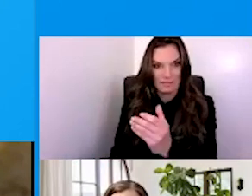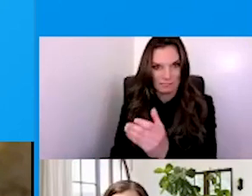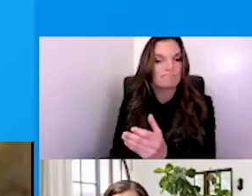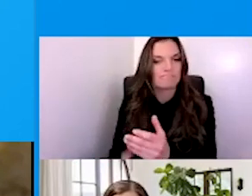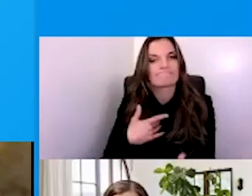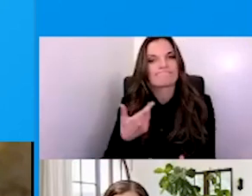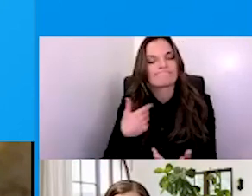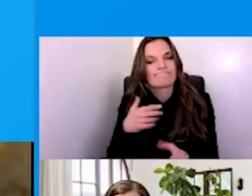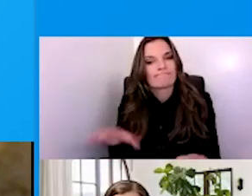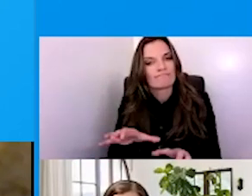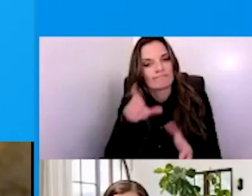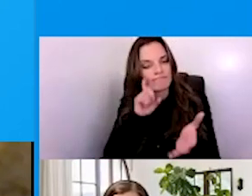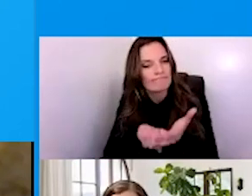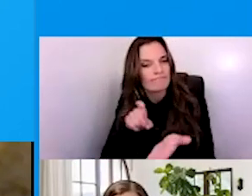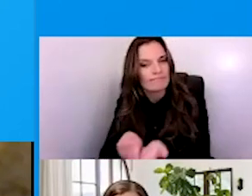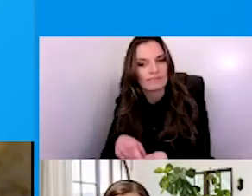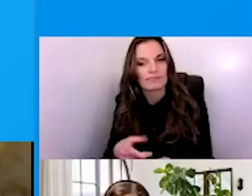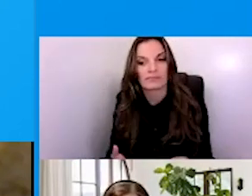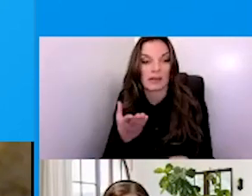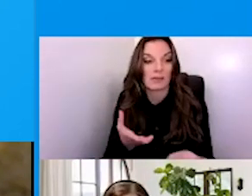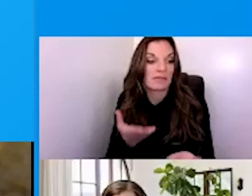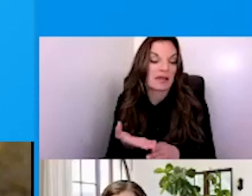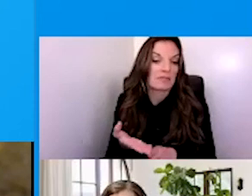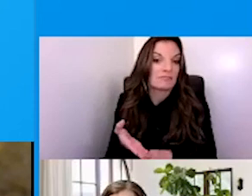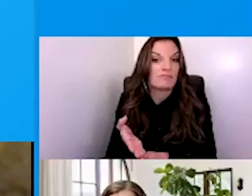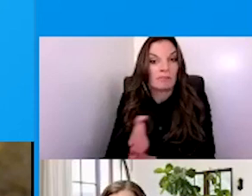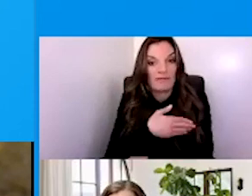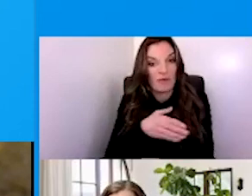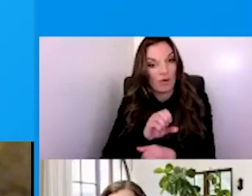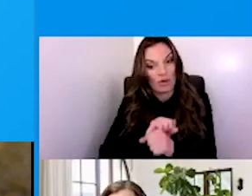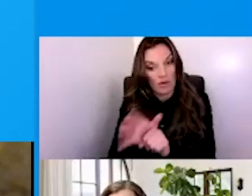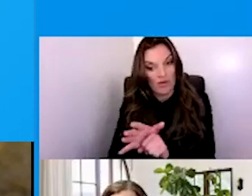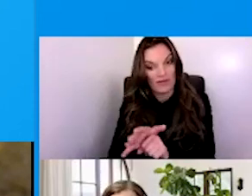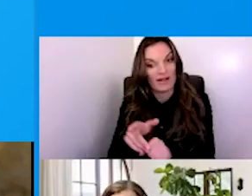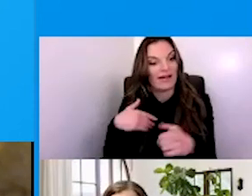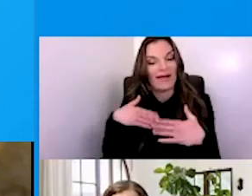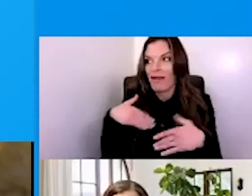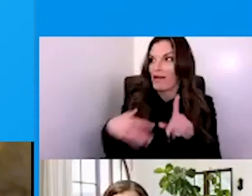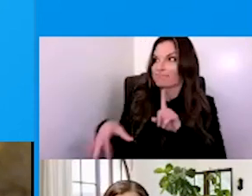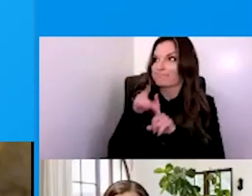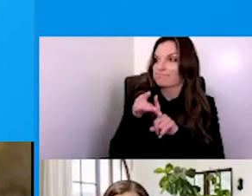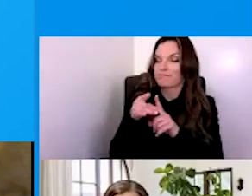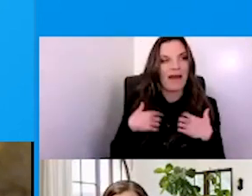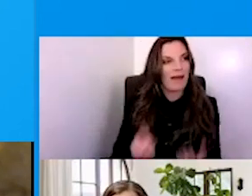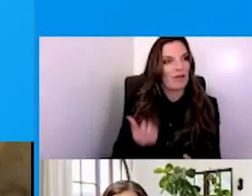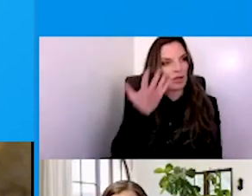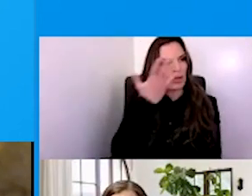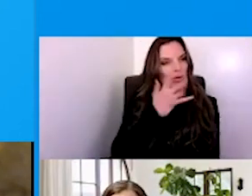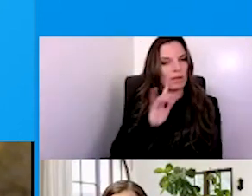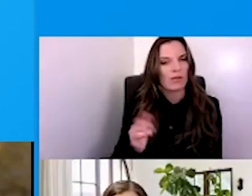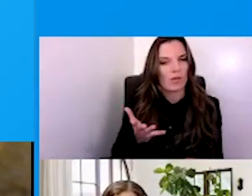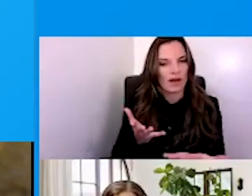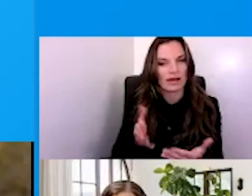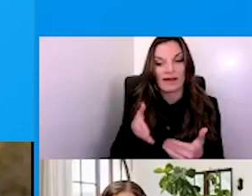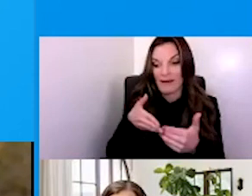including what your health might have been prior to acquiring COVID, for example. But there's a lot of that